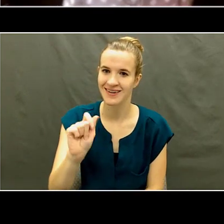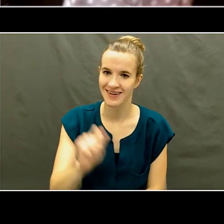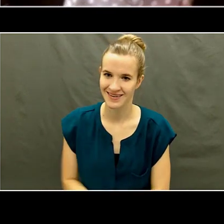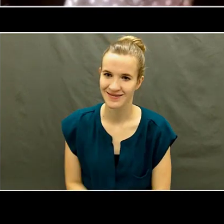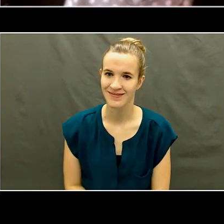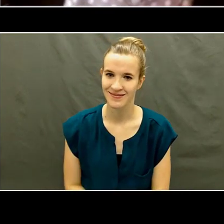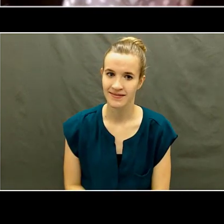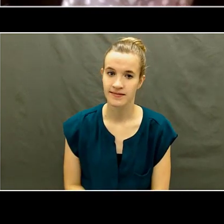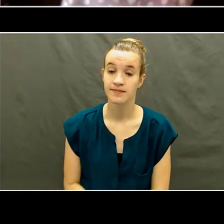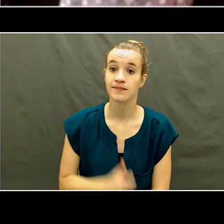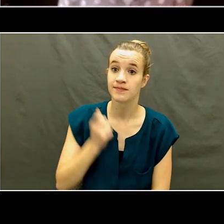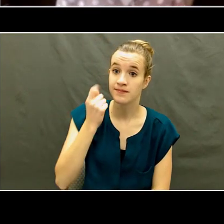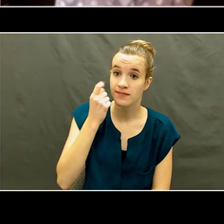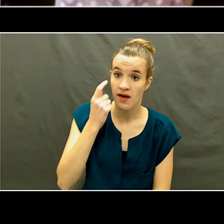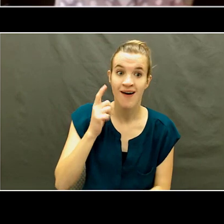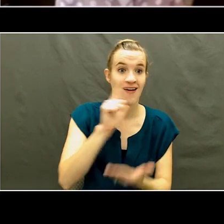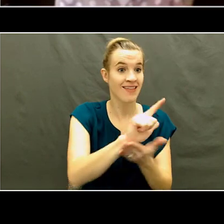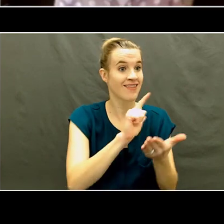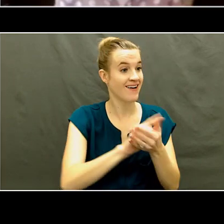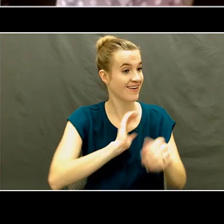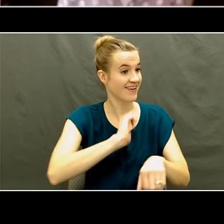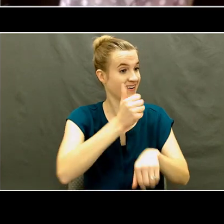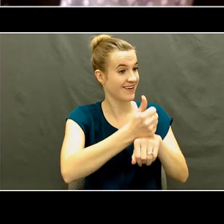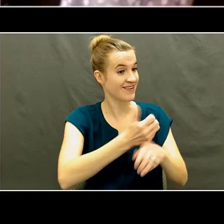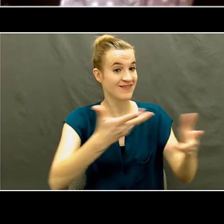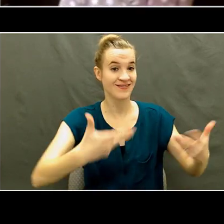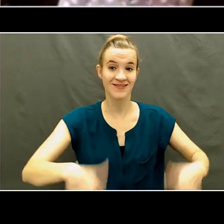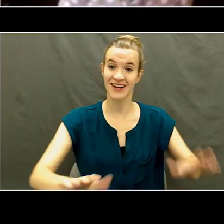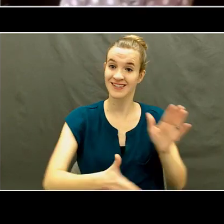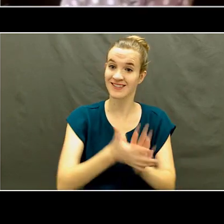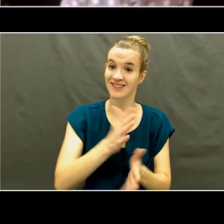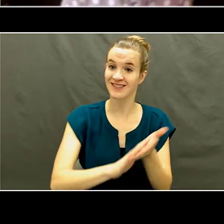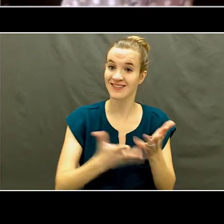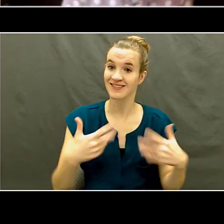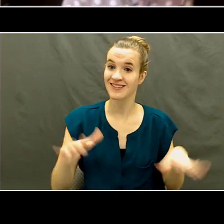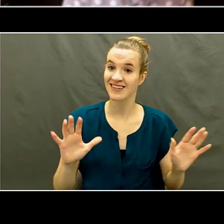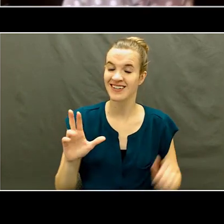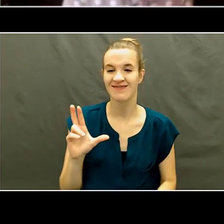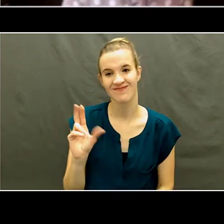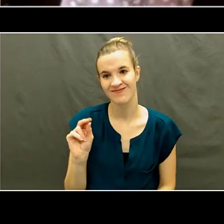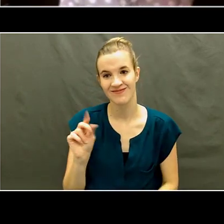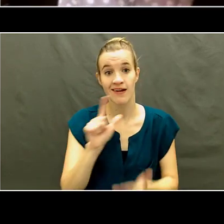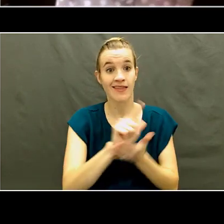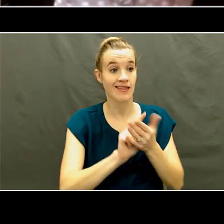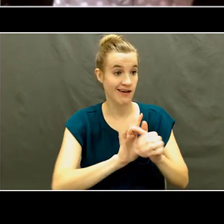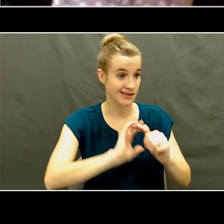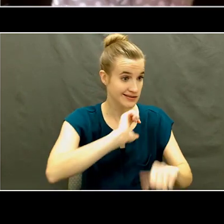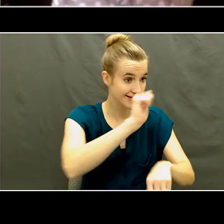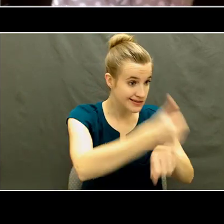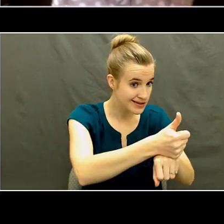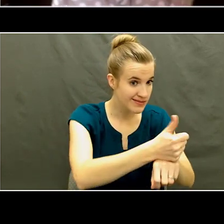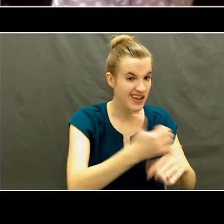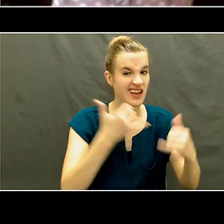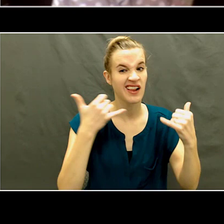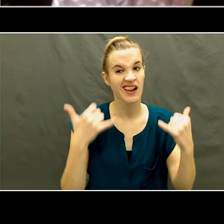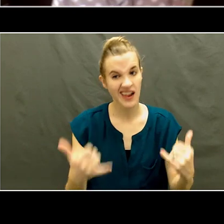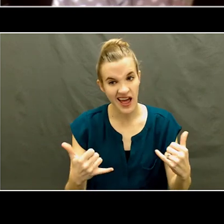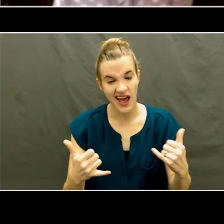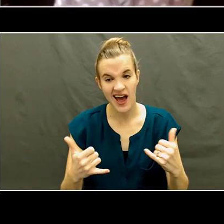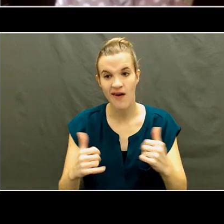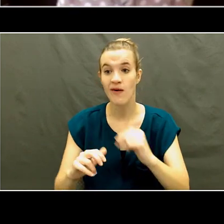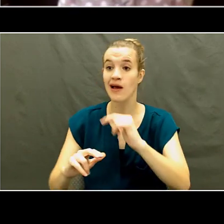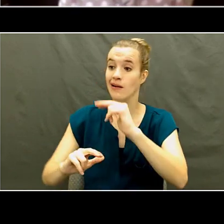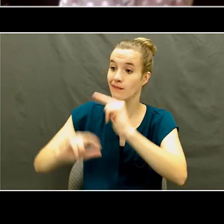Laws like the ADA don't change things overnight. Entrances have to be rebuilt, sidewalks redesigned,